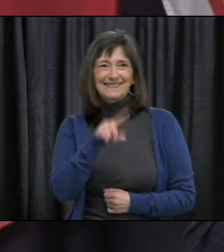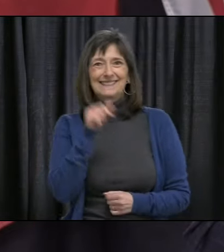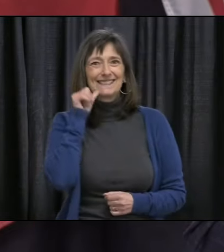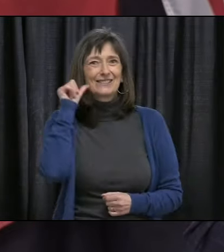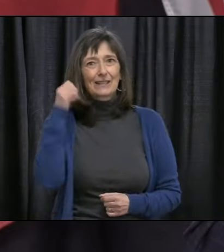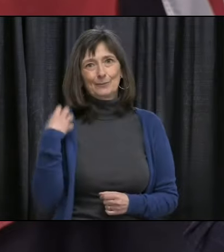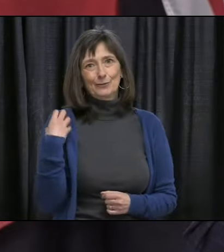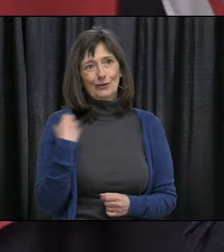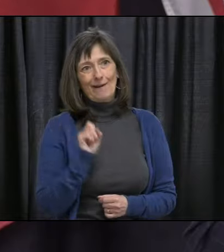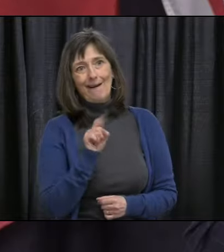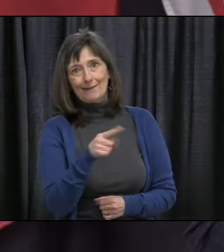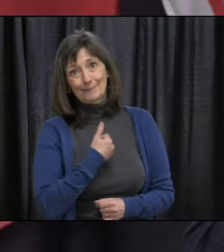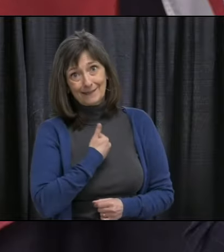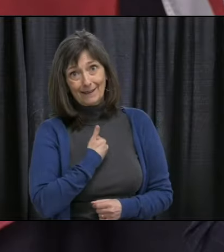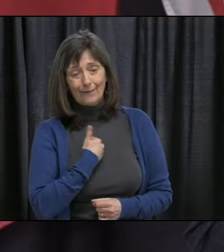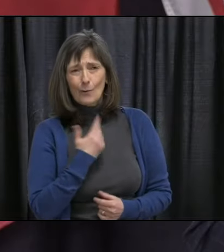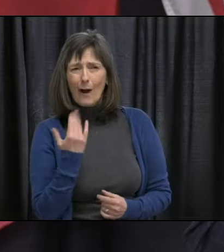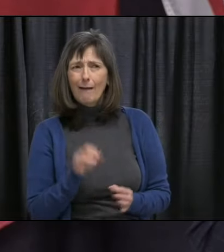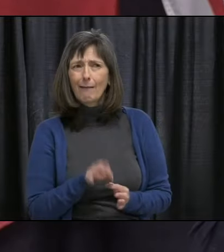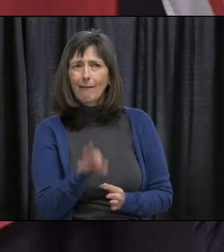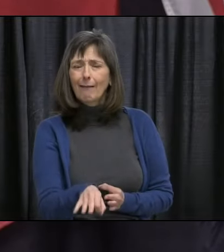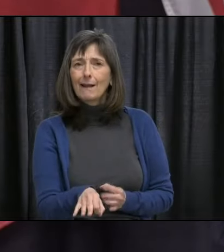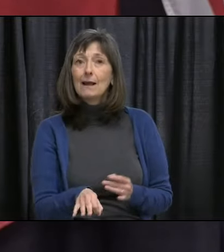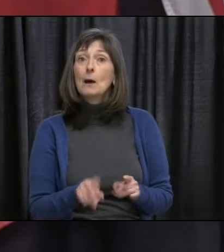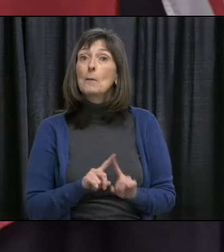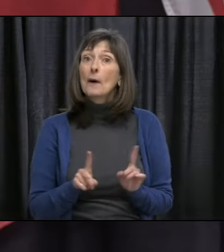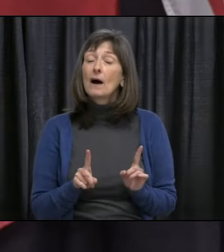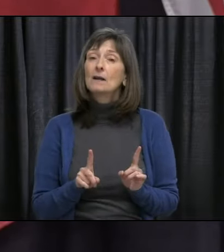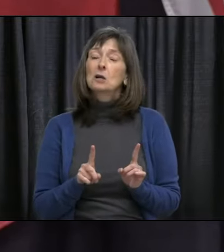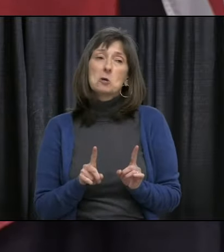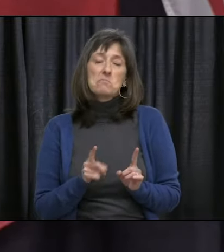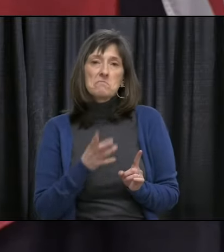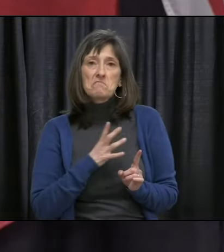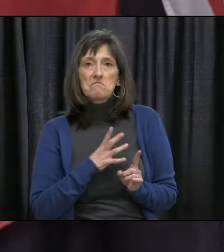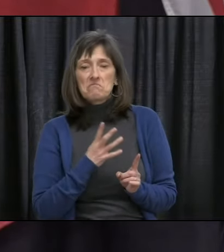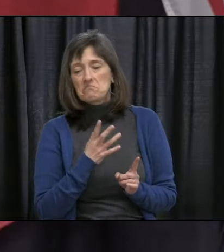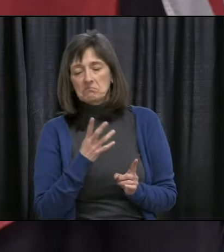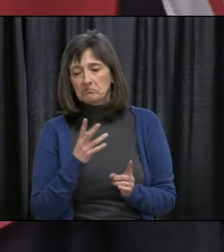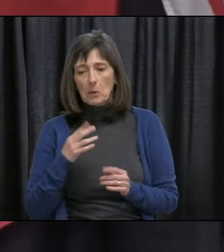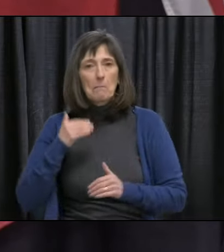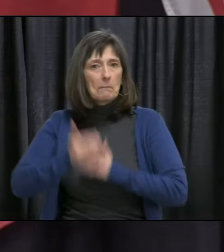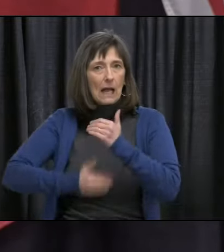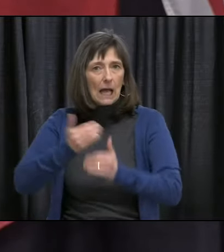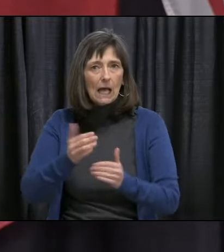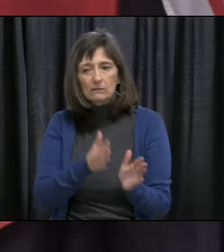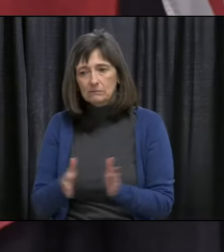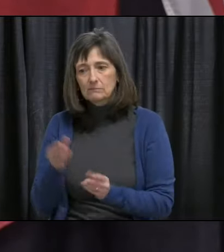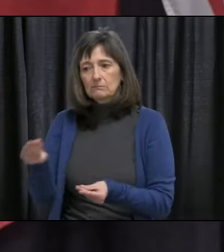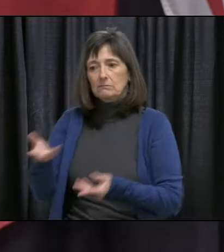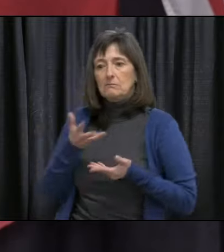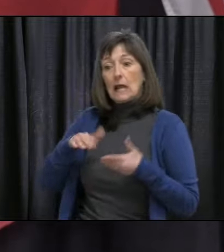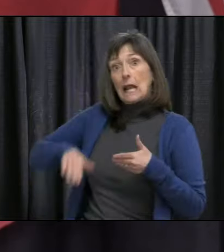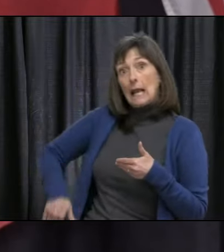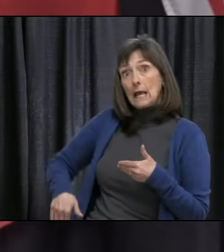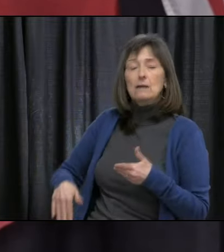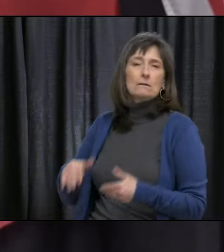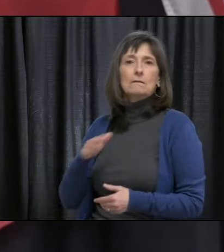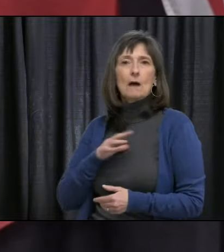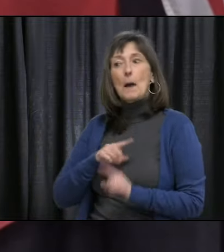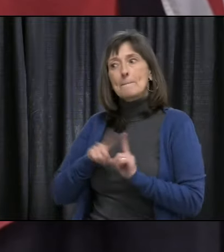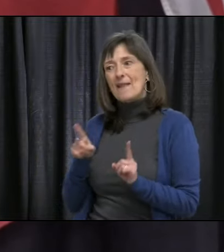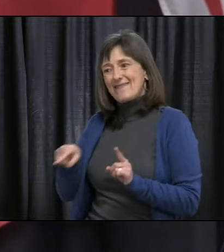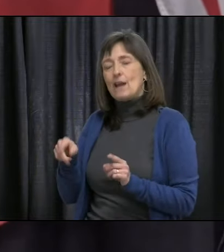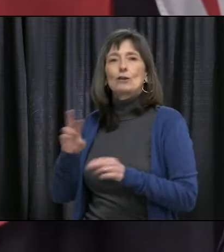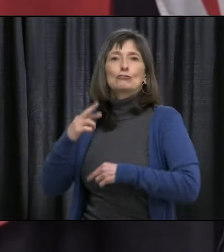was important here, the most thing was important for me at least, was not when we knew about it, but the fact that the appropriate plans were put in